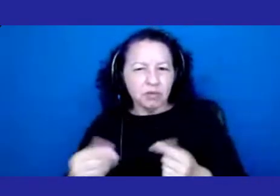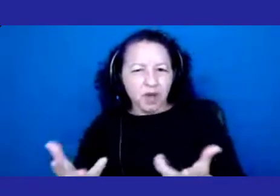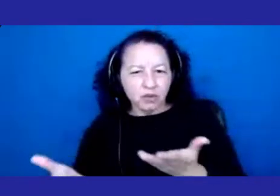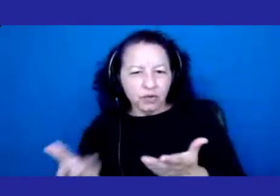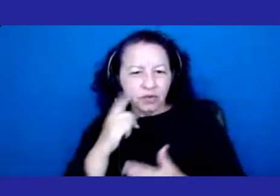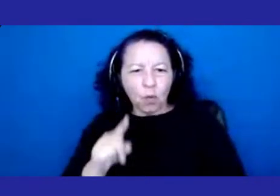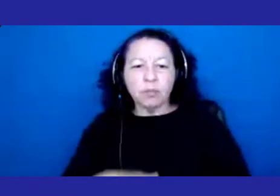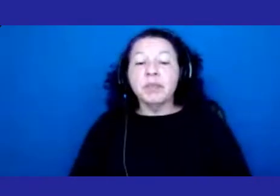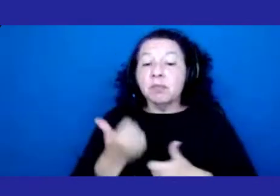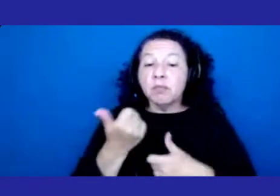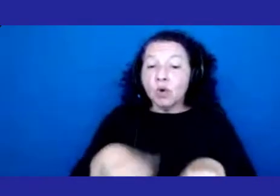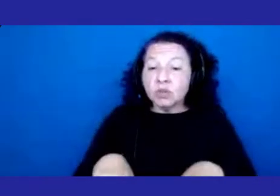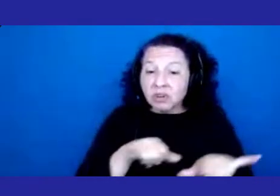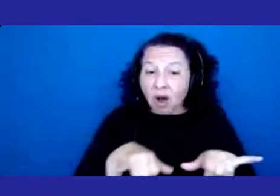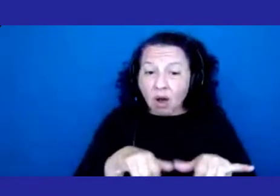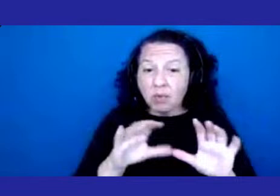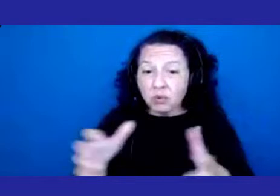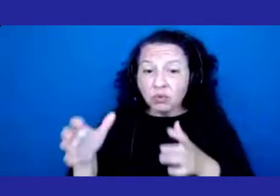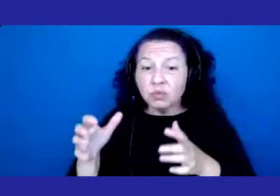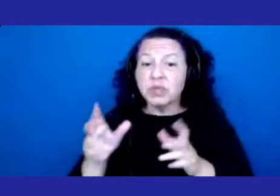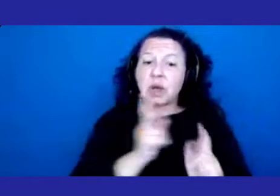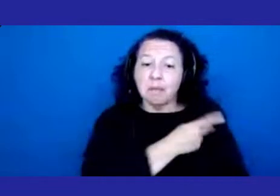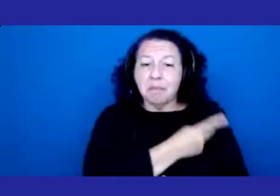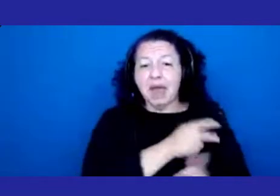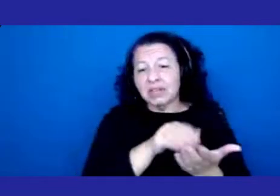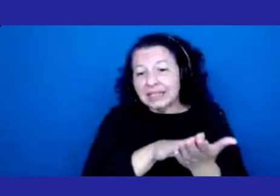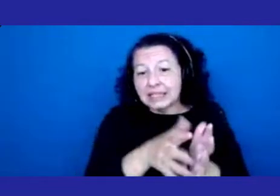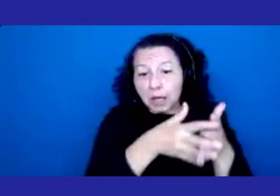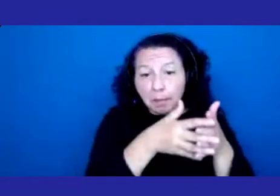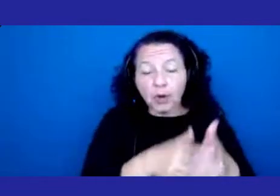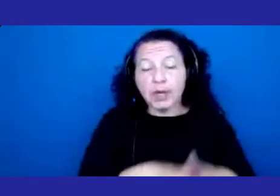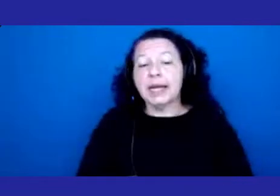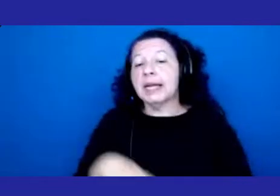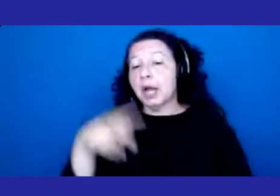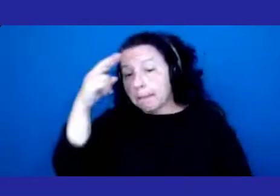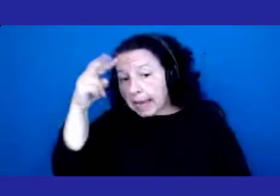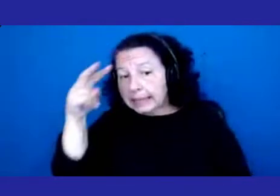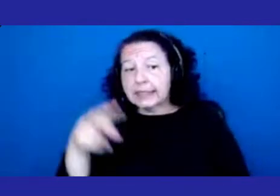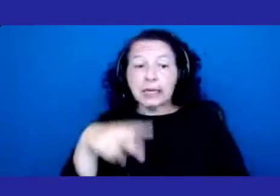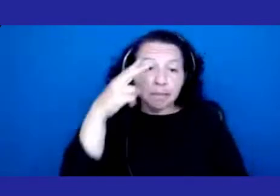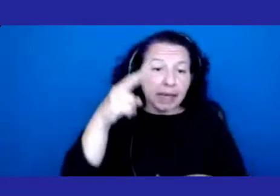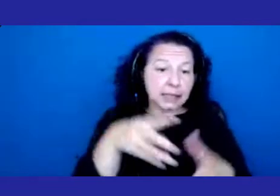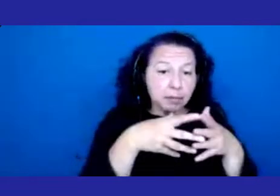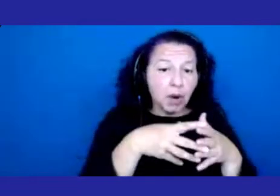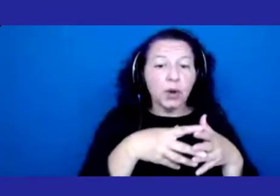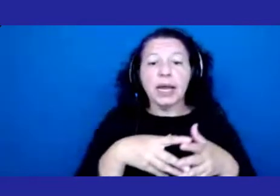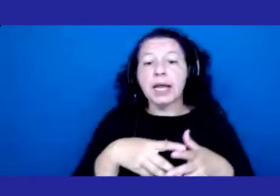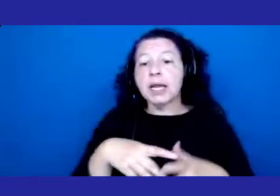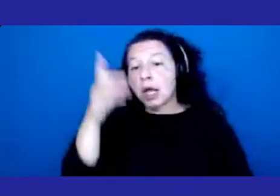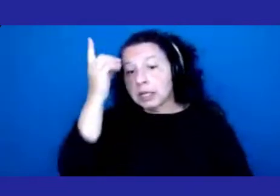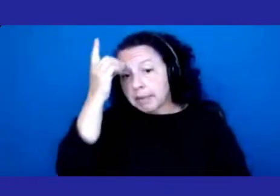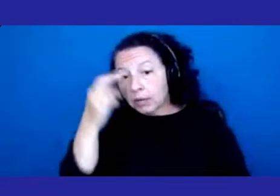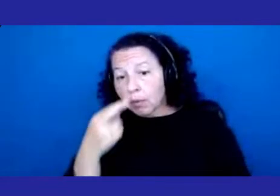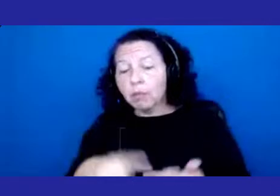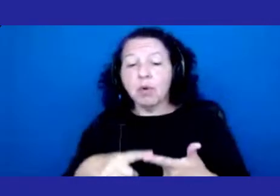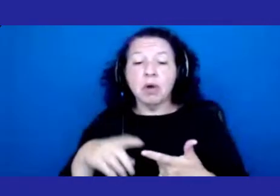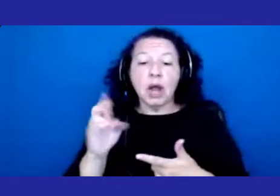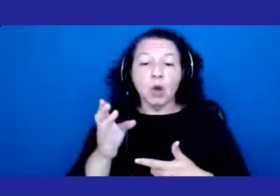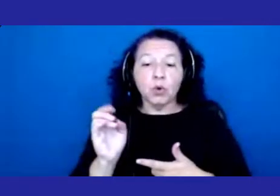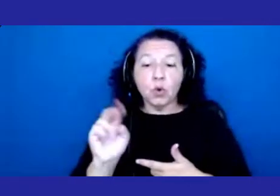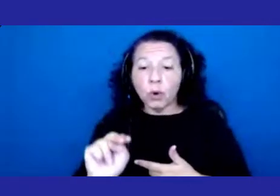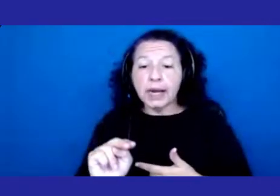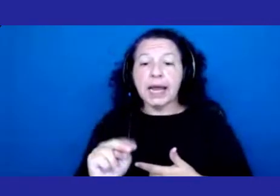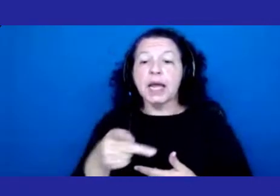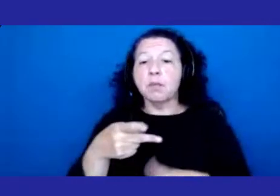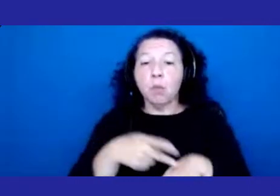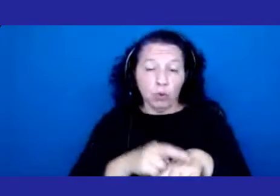common groups we saw our patients listing were American, Mexican or Mexican American, Dominican, Ecuadorian, and Puerto Rican. And there were several